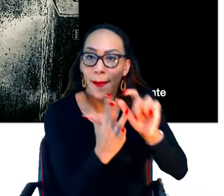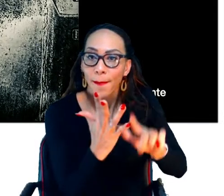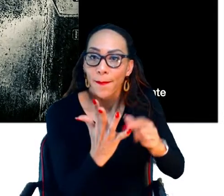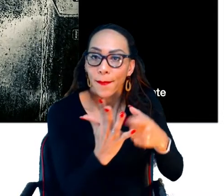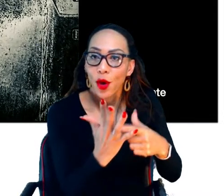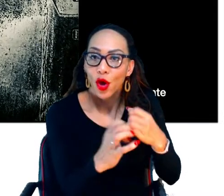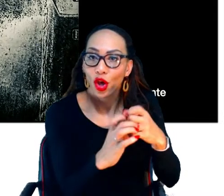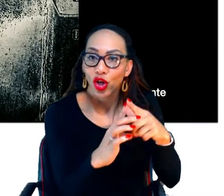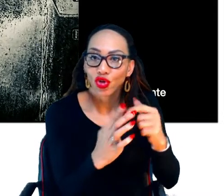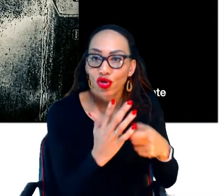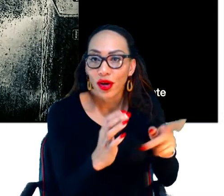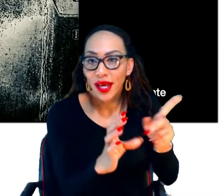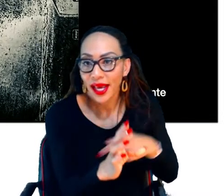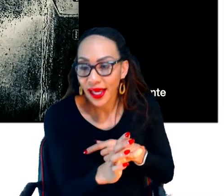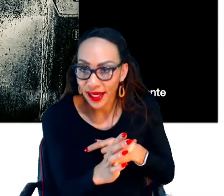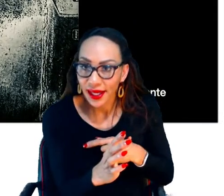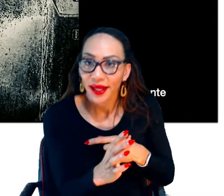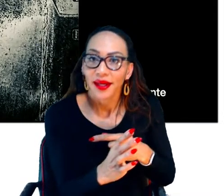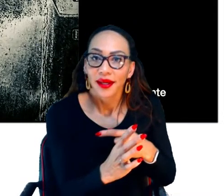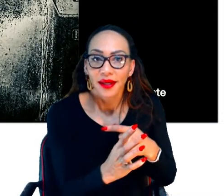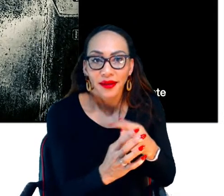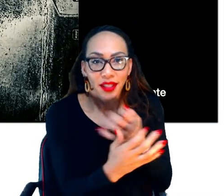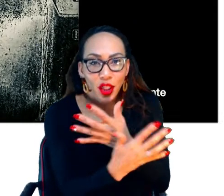there's kind of lots of different things going on.